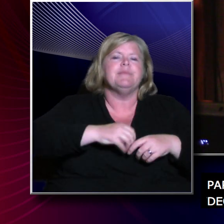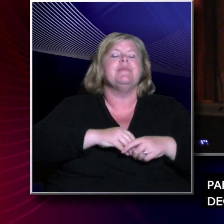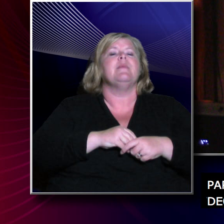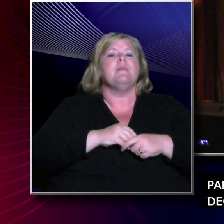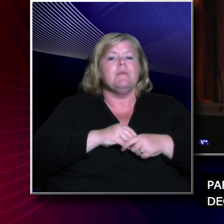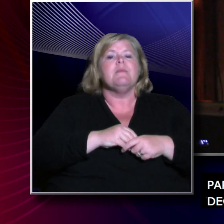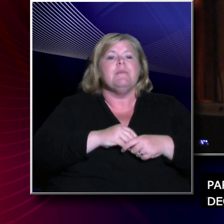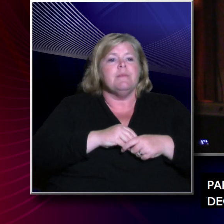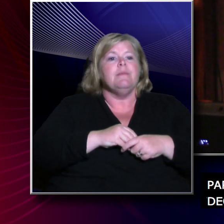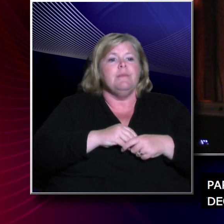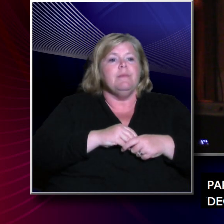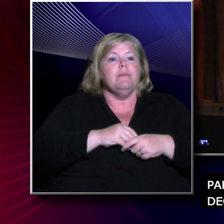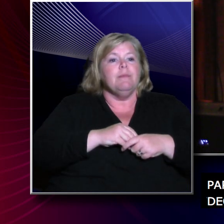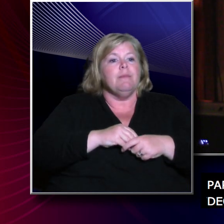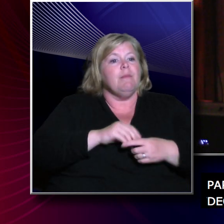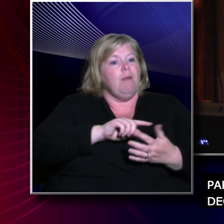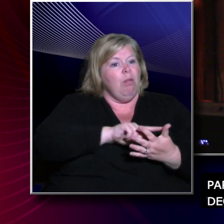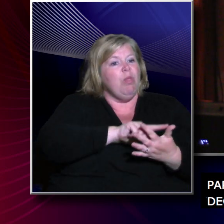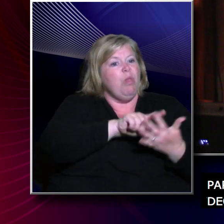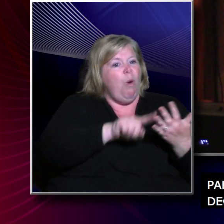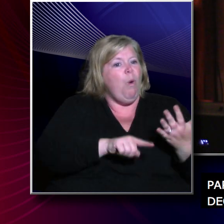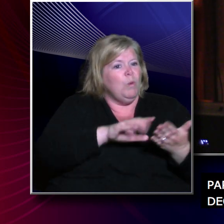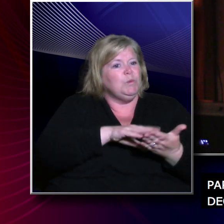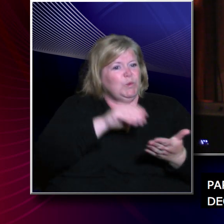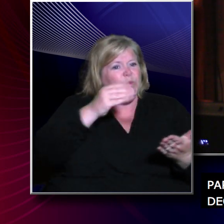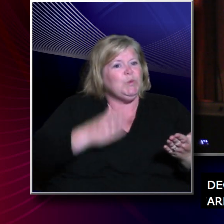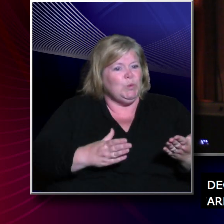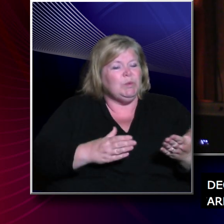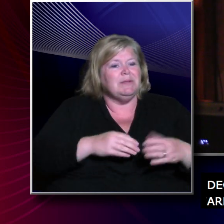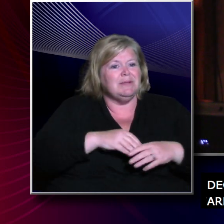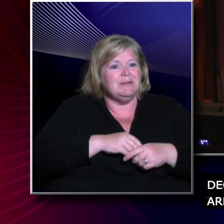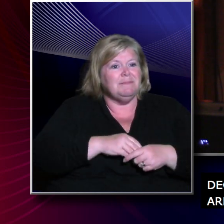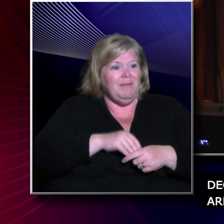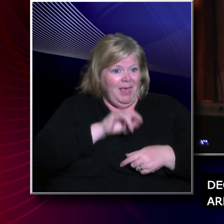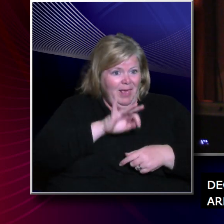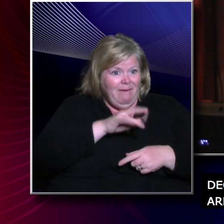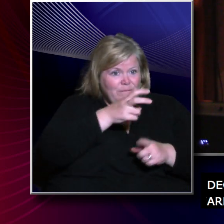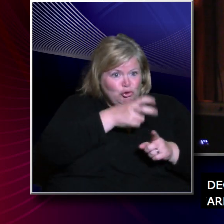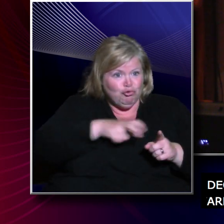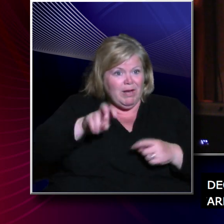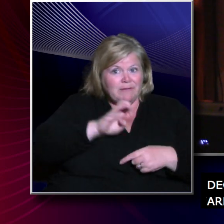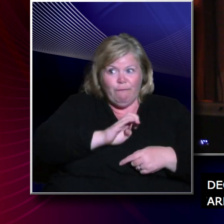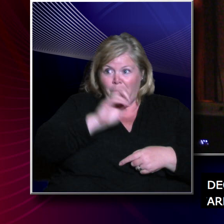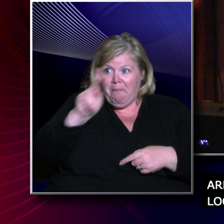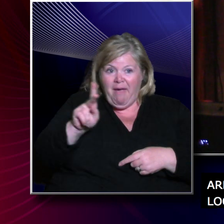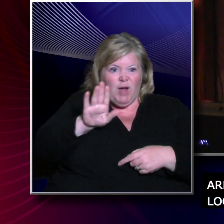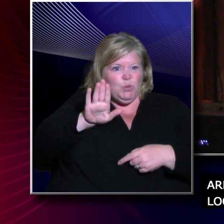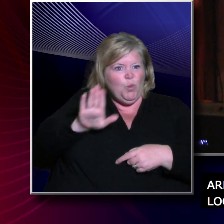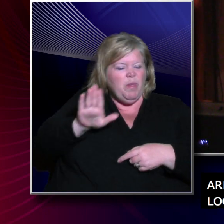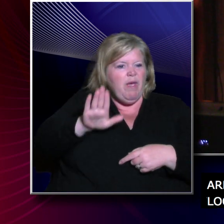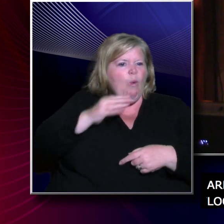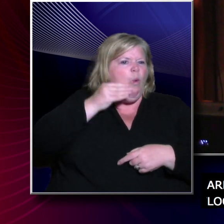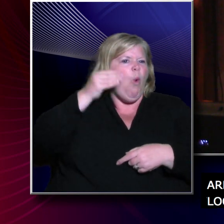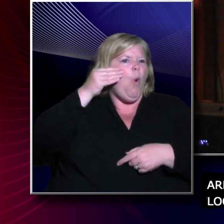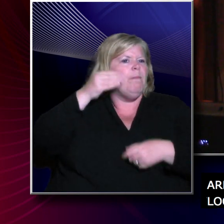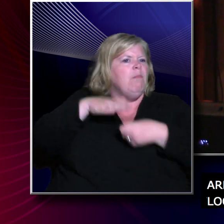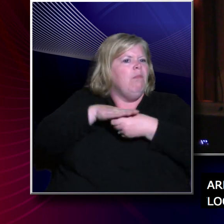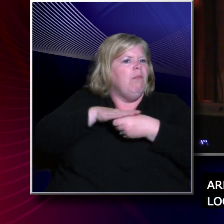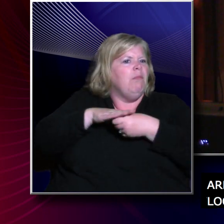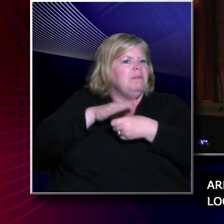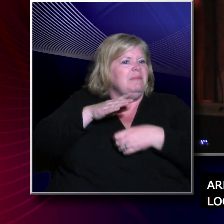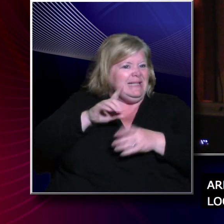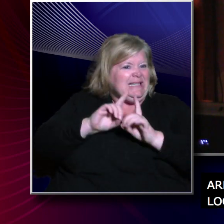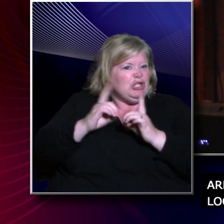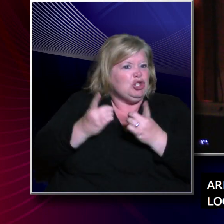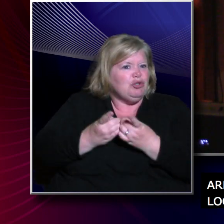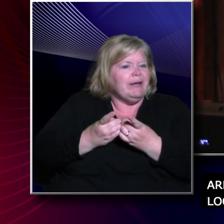These are students that when we transfer them back to the local school district, they're coming from